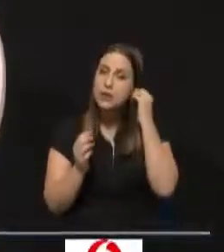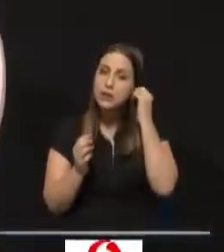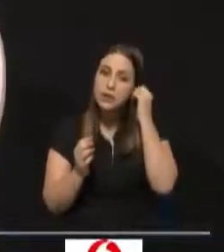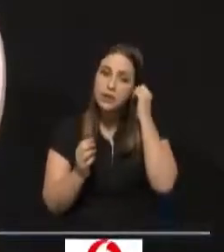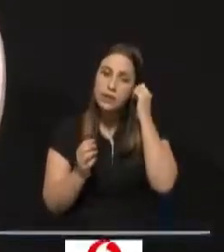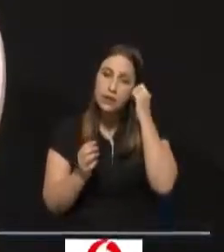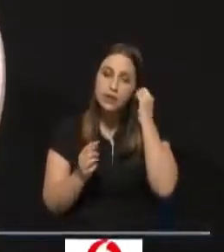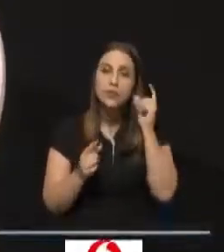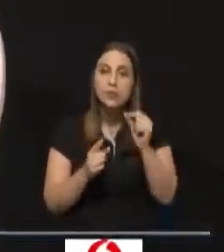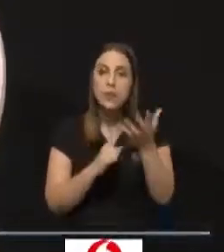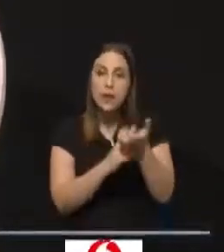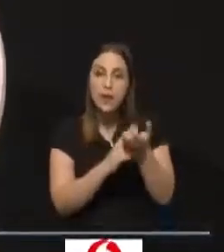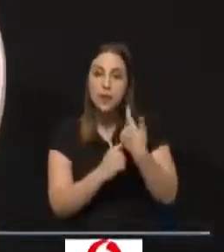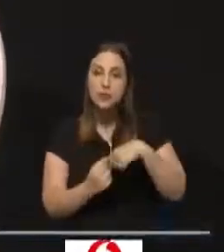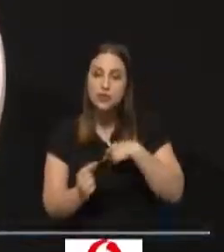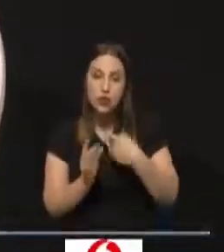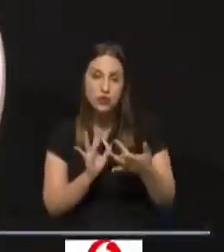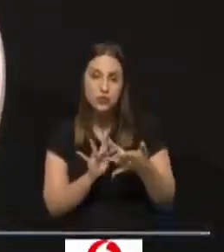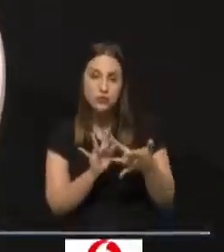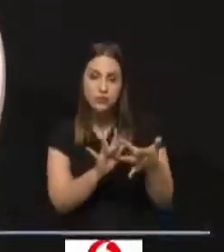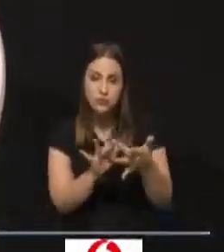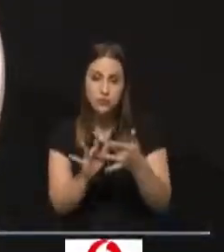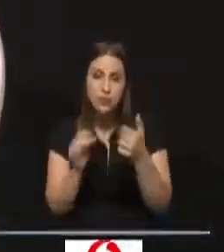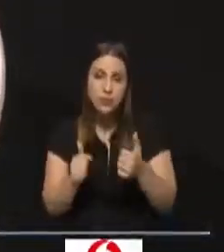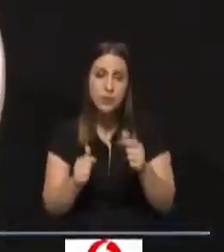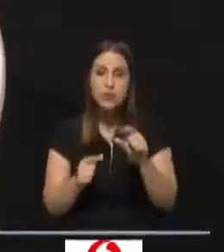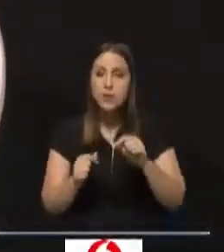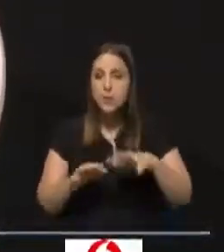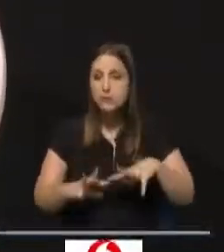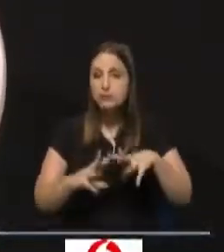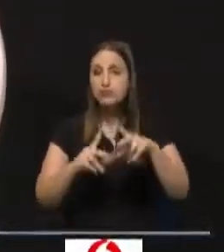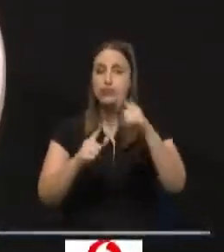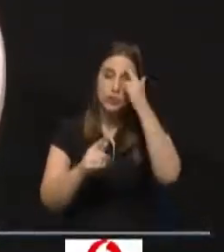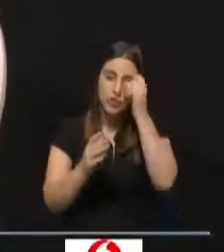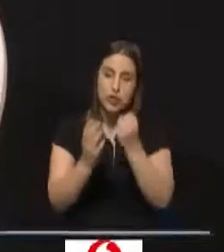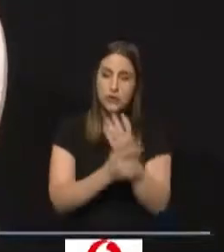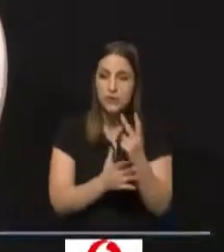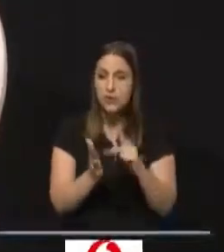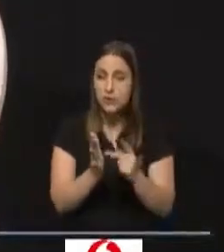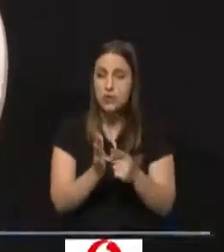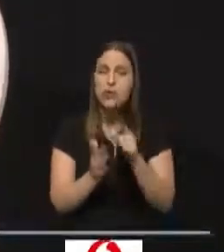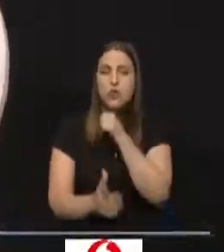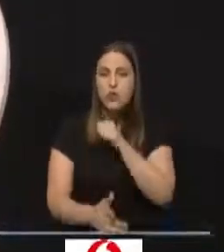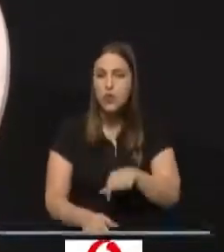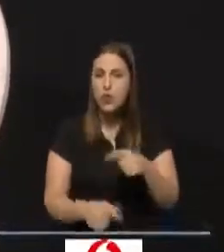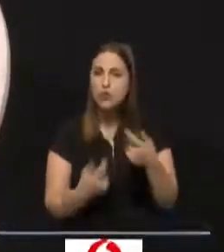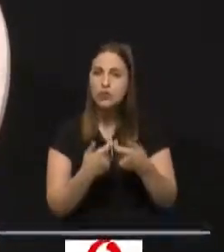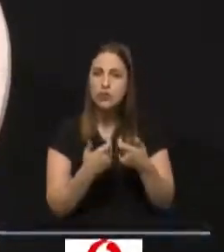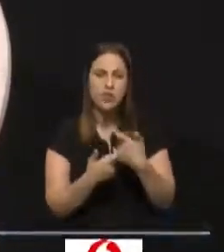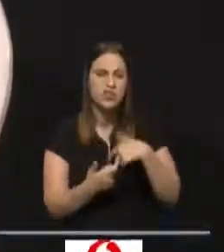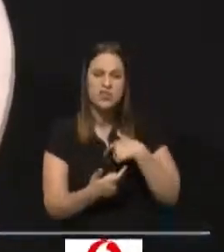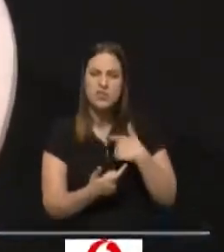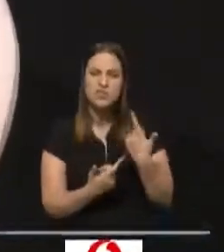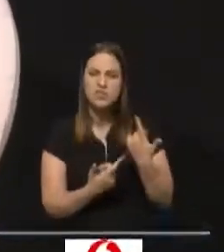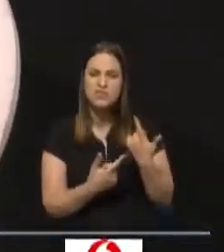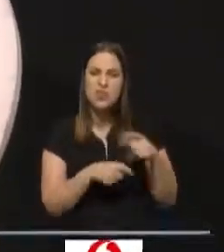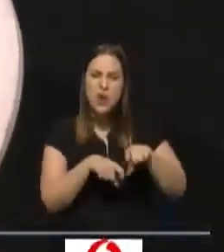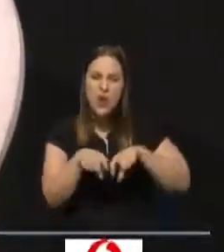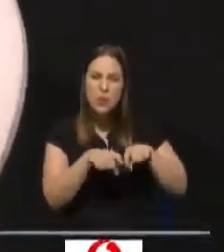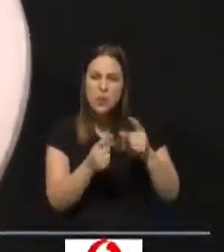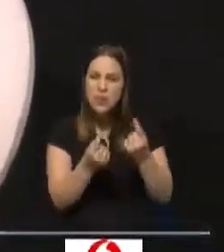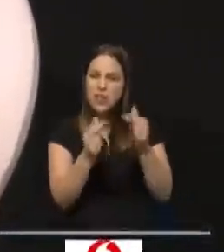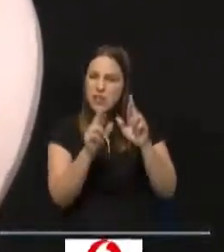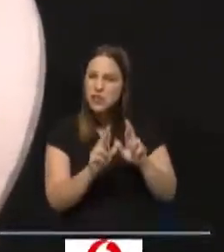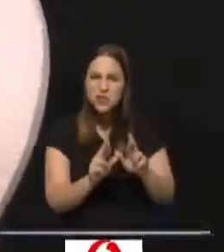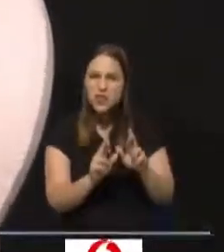services, and to be close to our customers and provide them the best service. We don't want to compete with